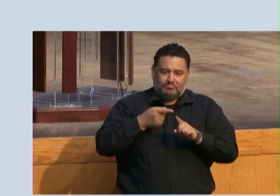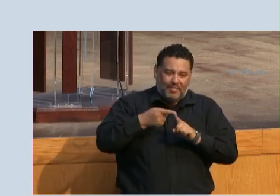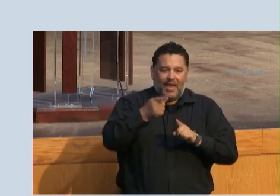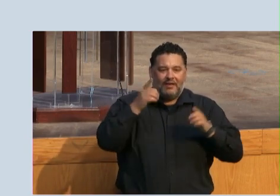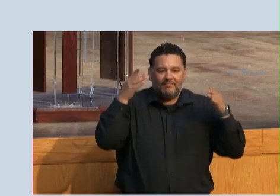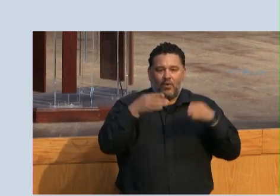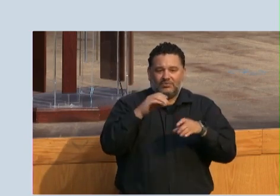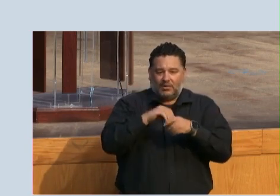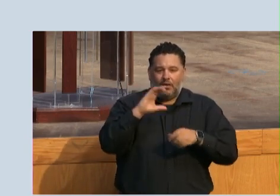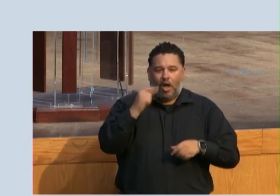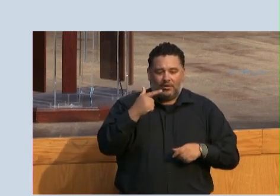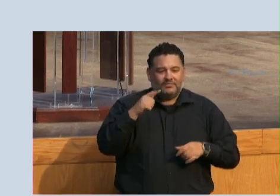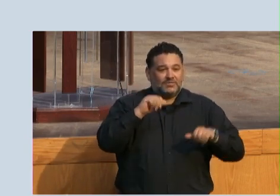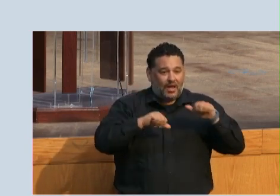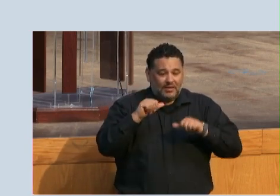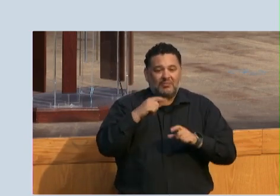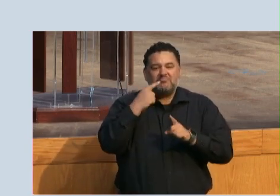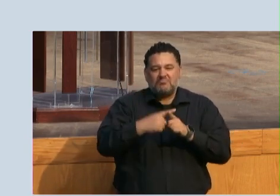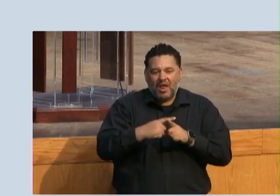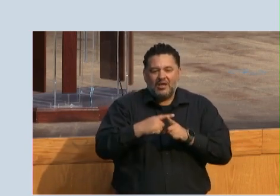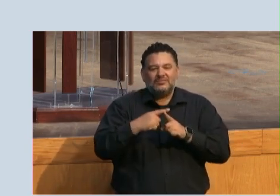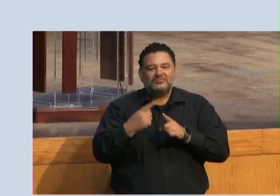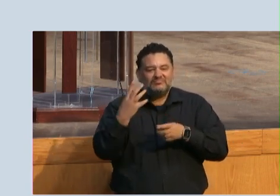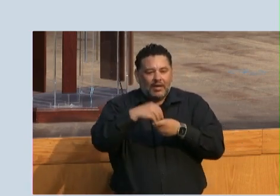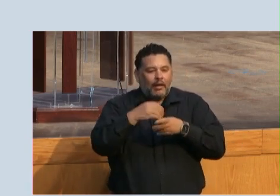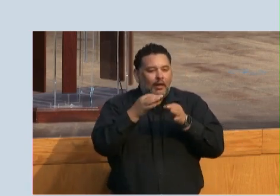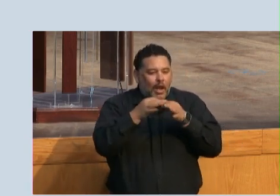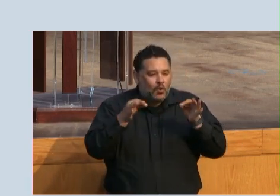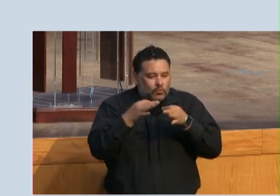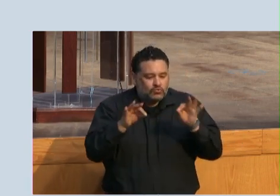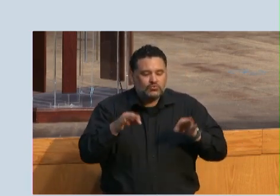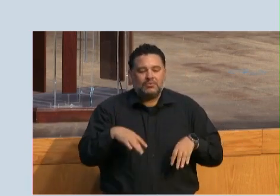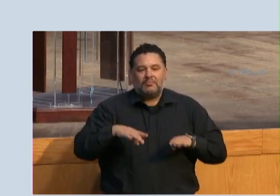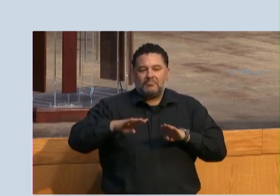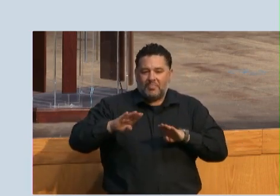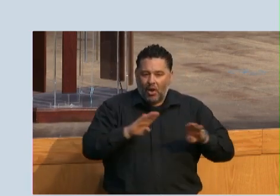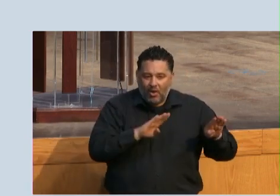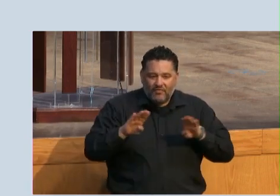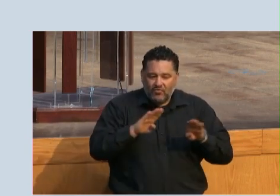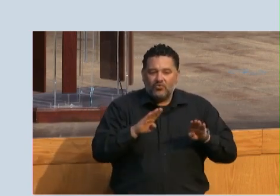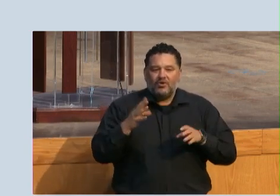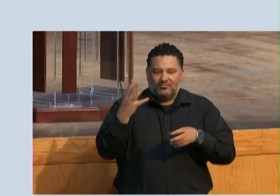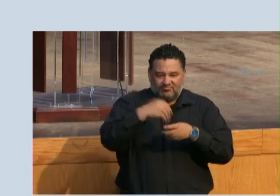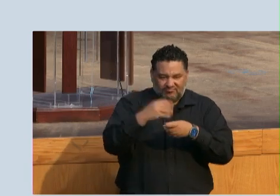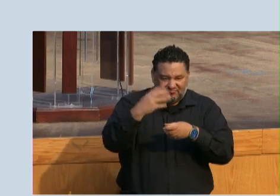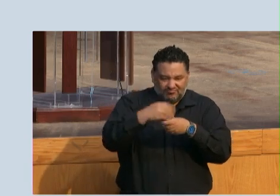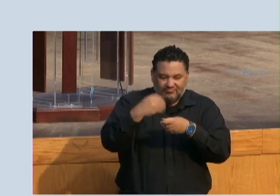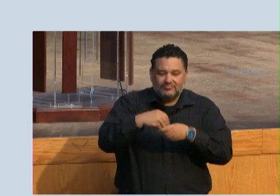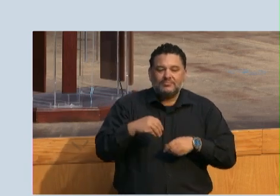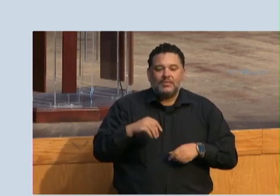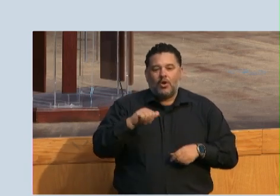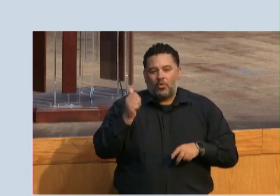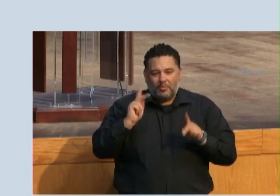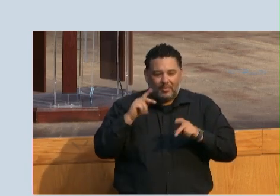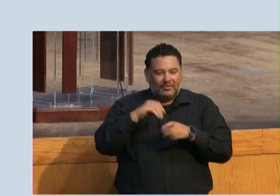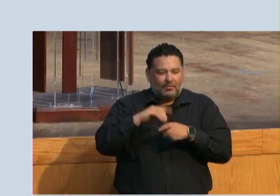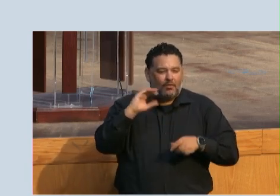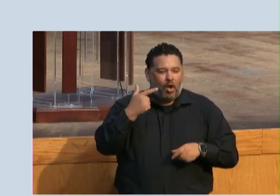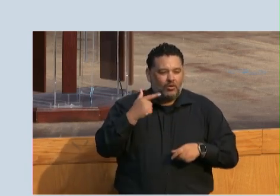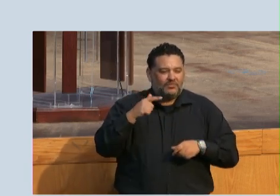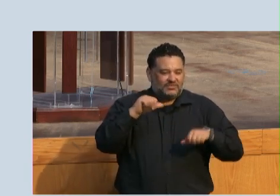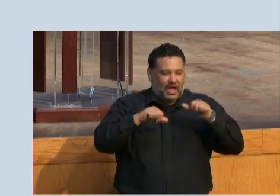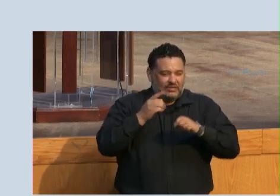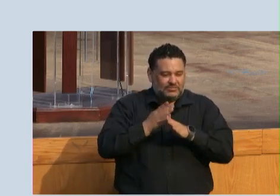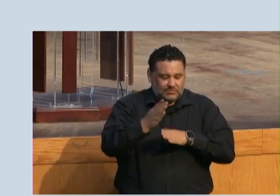science, along with things like language, behavior, and other focuses in cognitive science. And at the